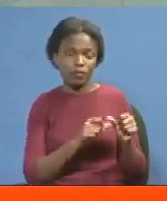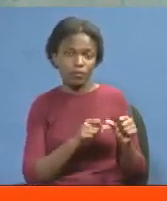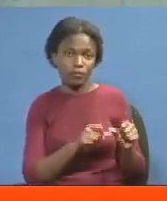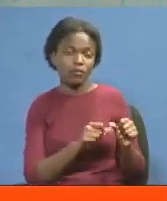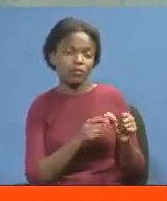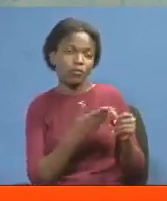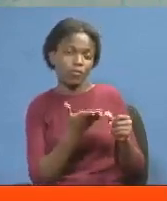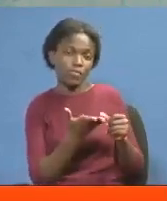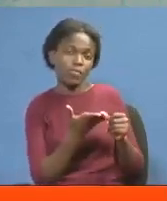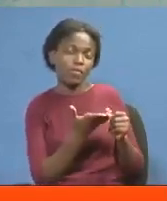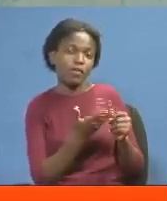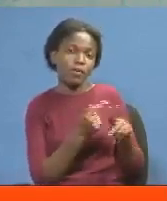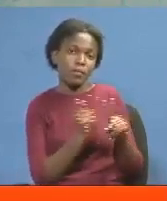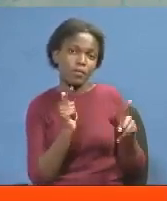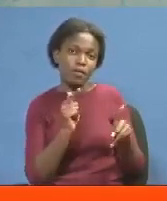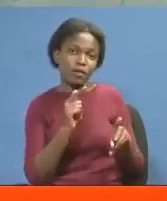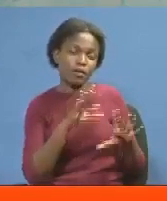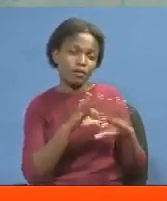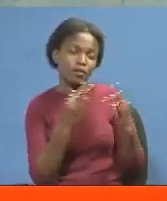their family is